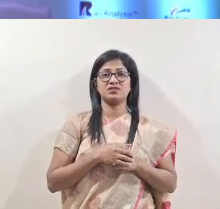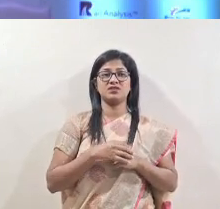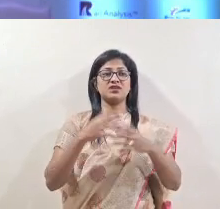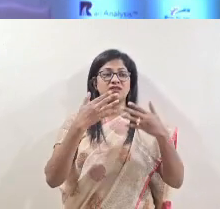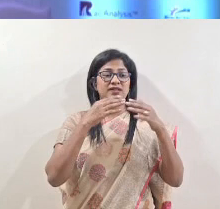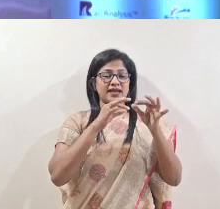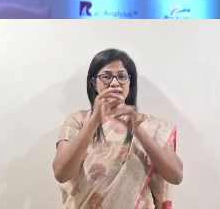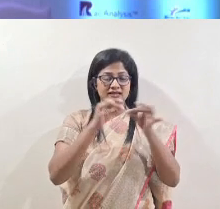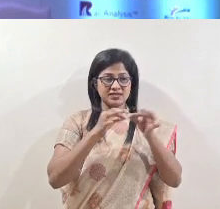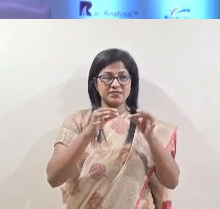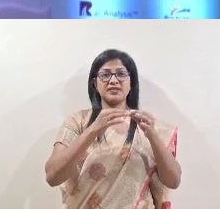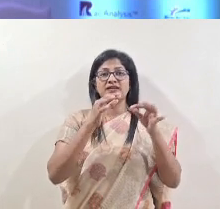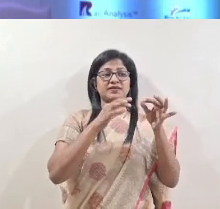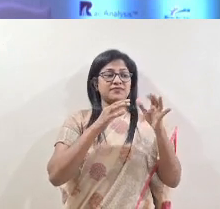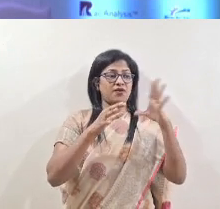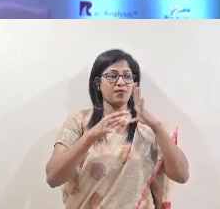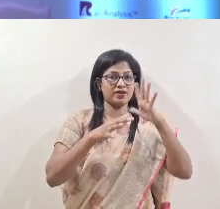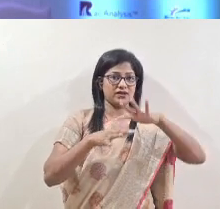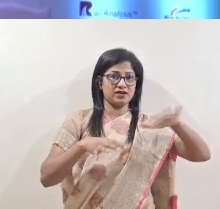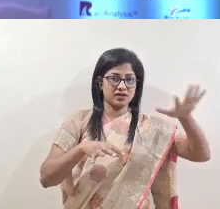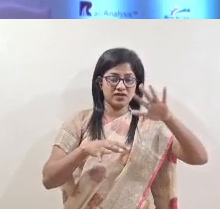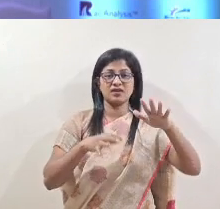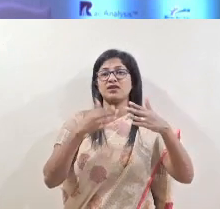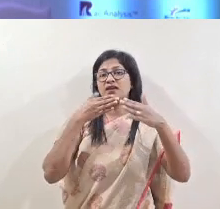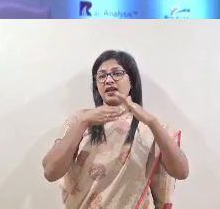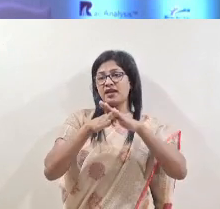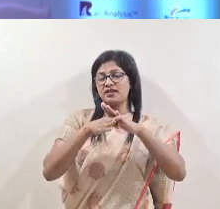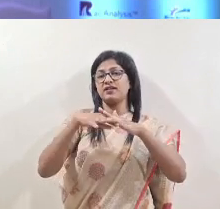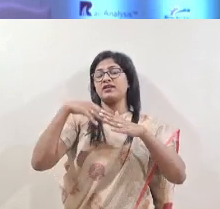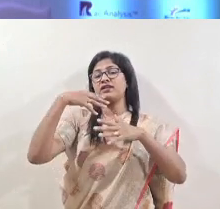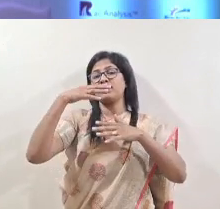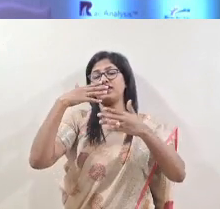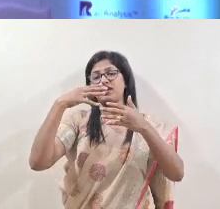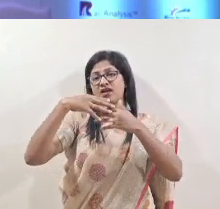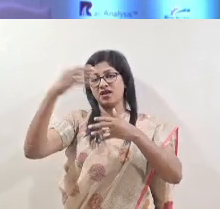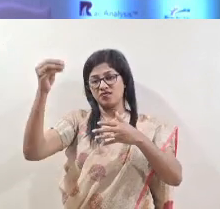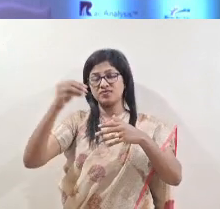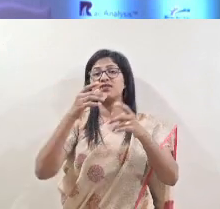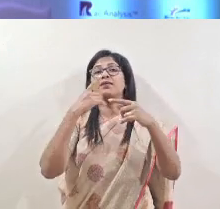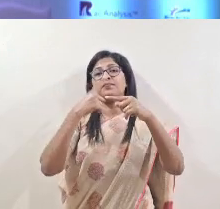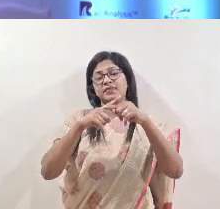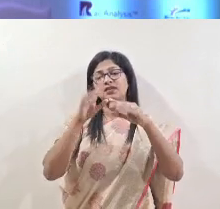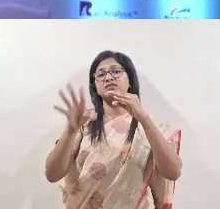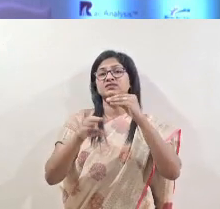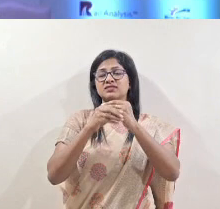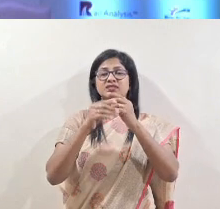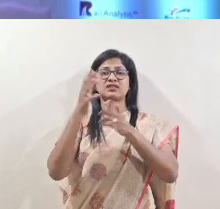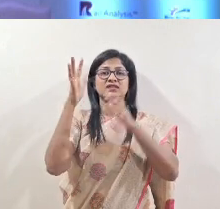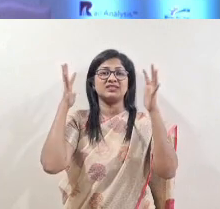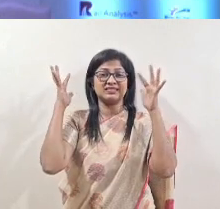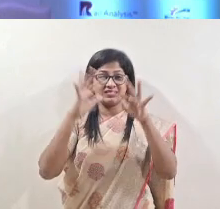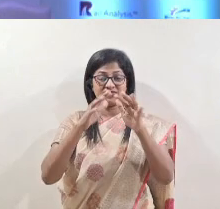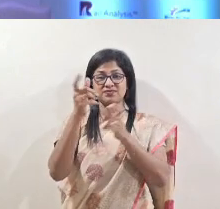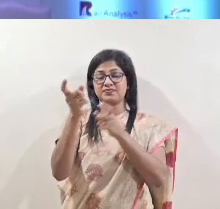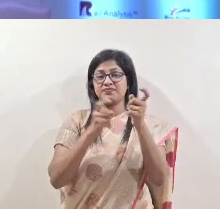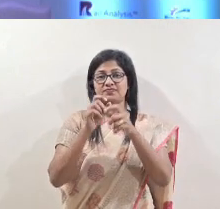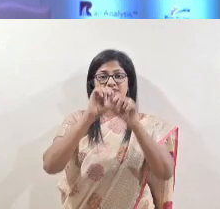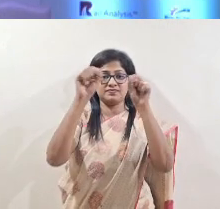entry areas, waiting areas, and also improved crowd management system can improve the situation at the metro